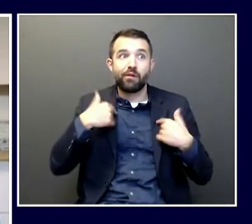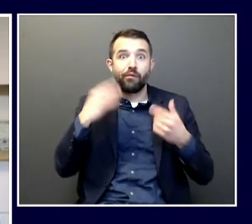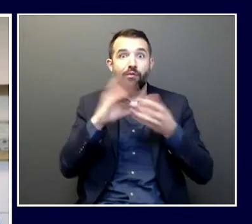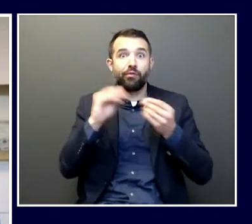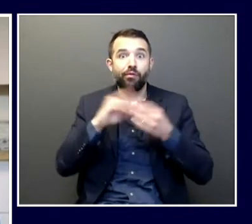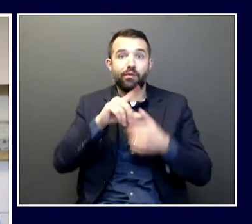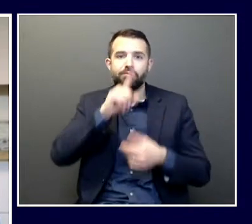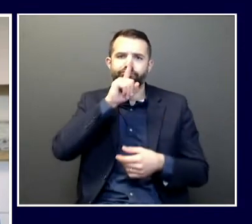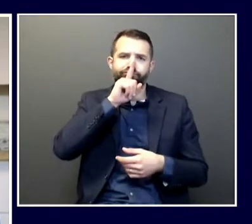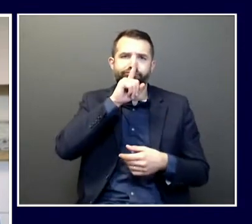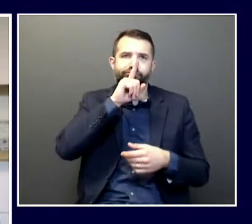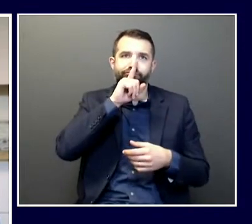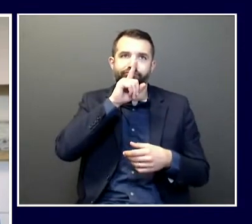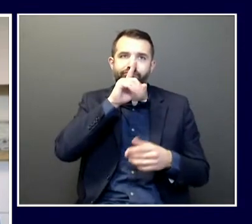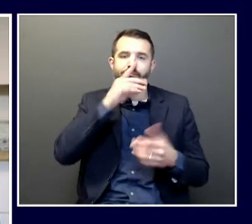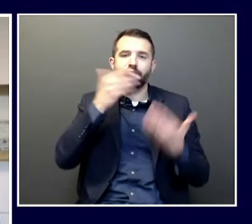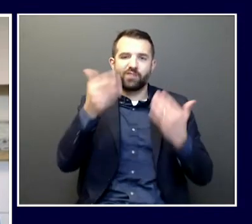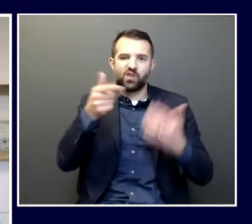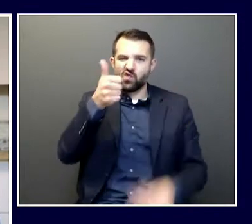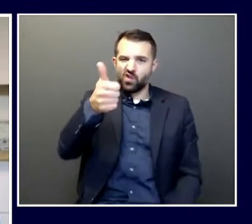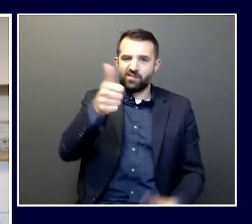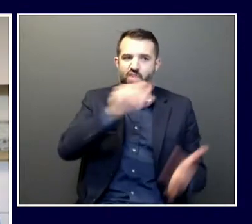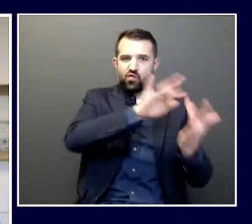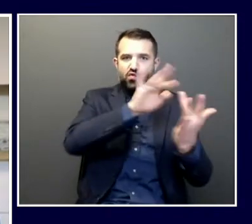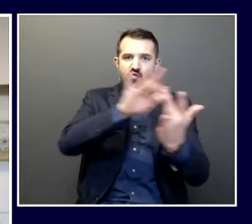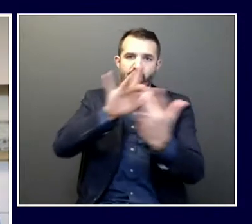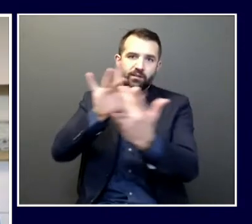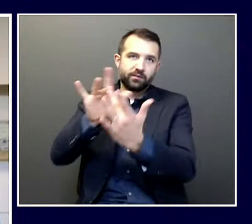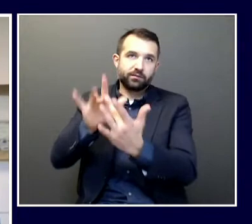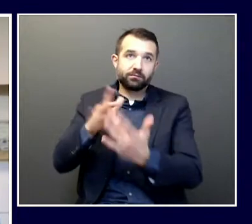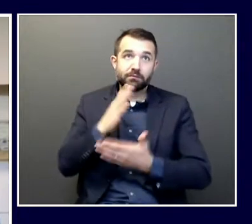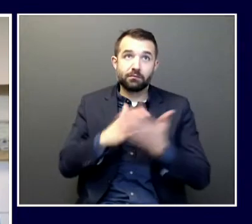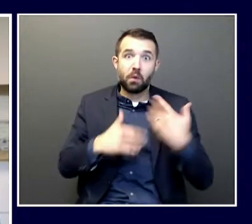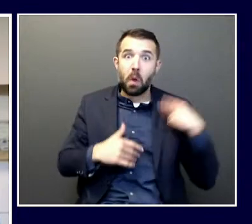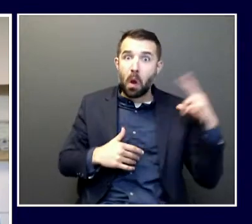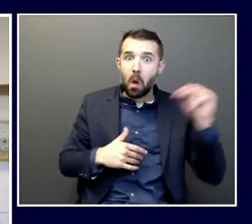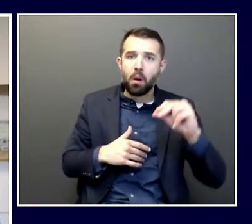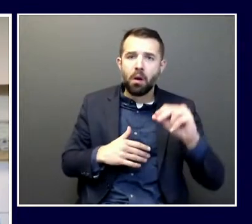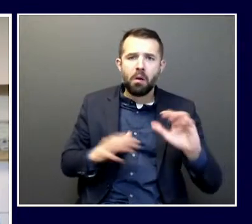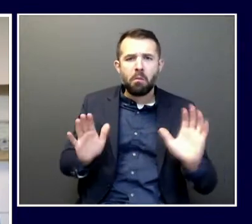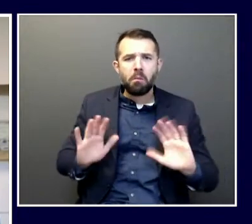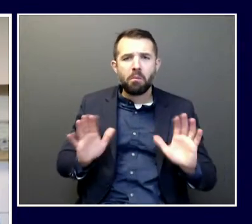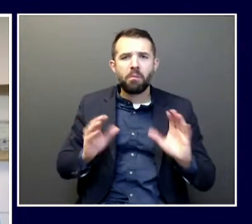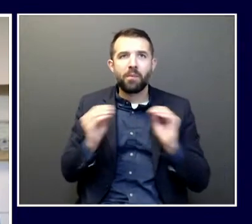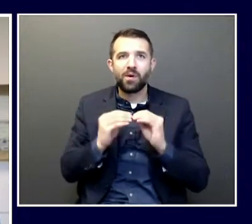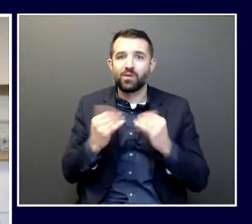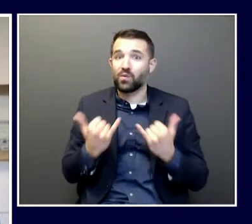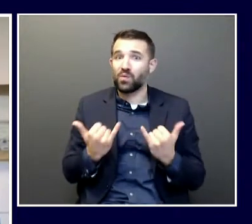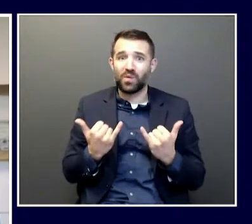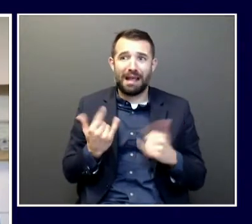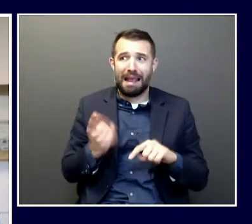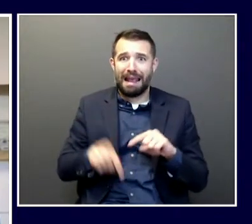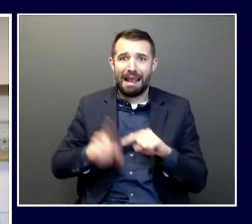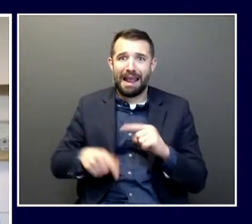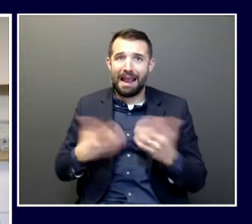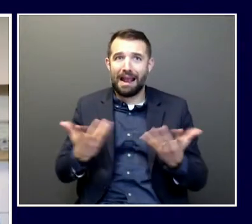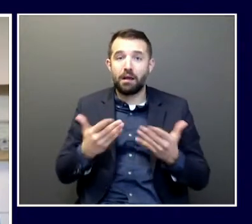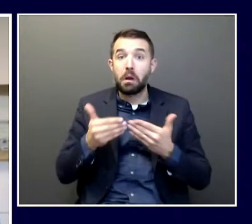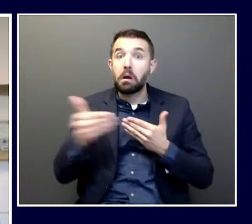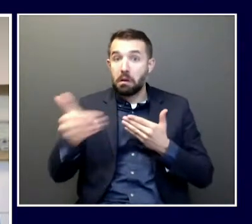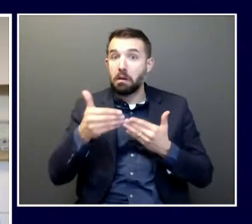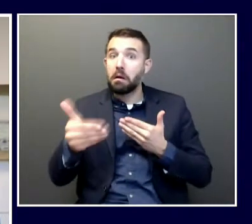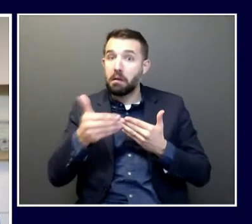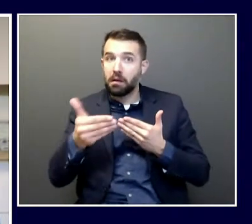them. It wasn't a no, it's we need a bit more time. But in terms of the ancillary supplies that you mentioned, syringes, stuff like